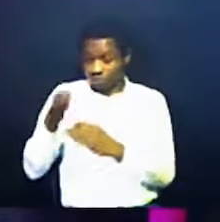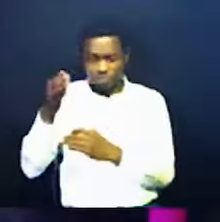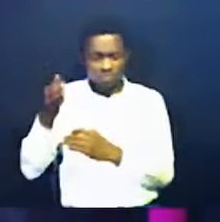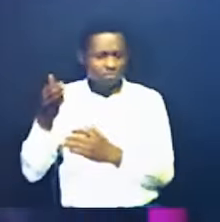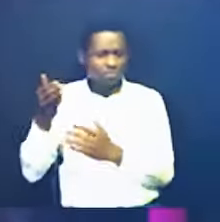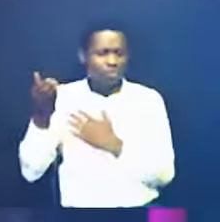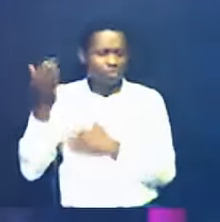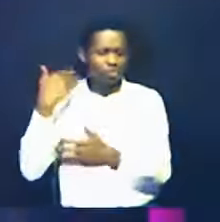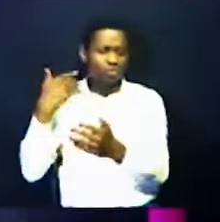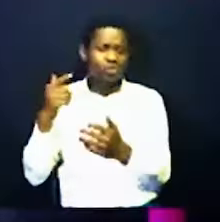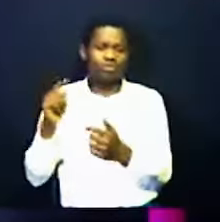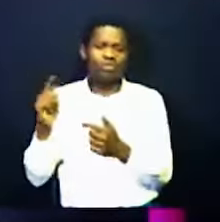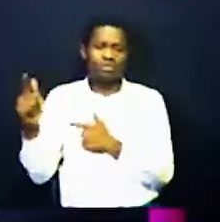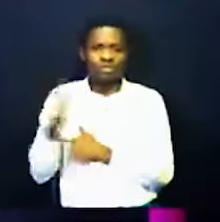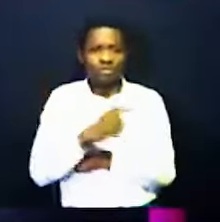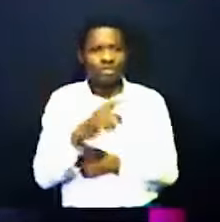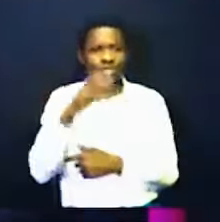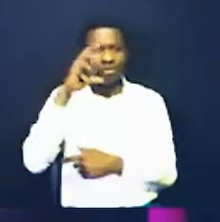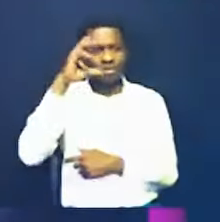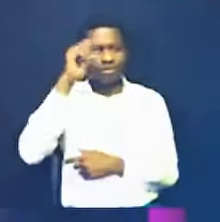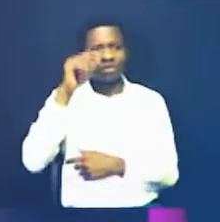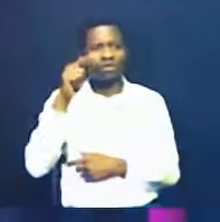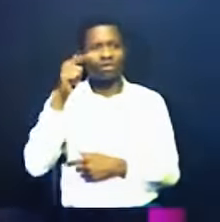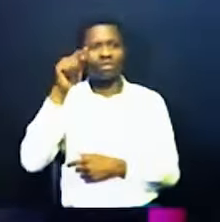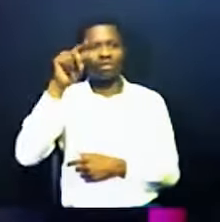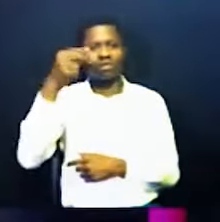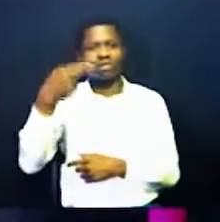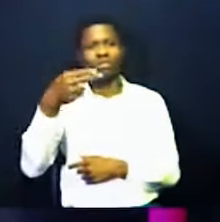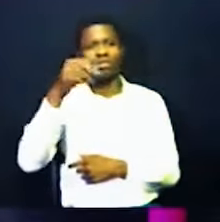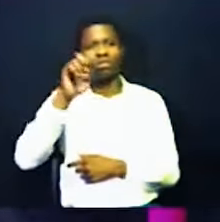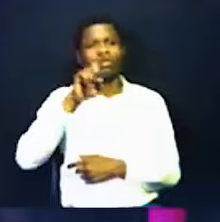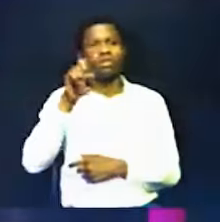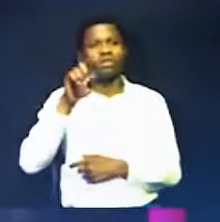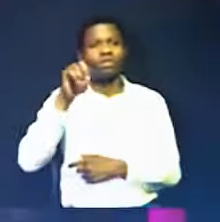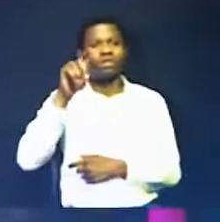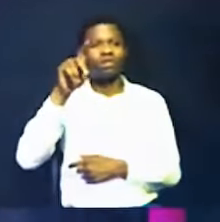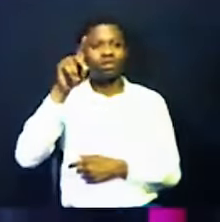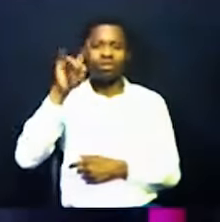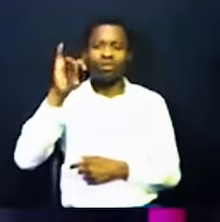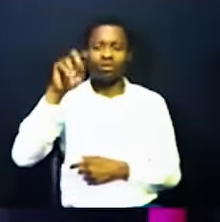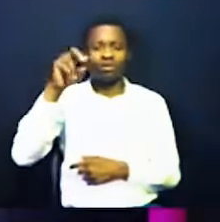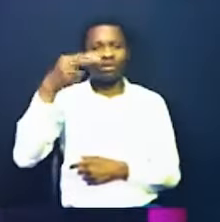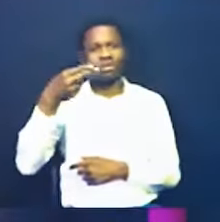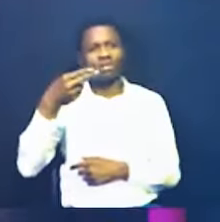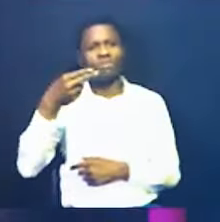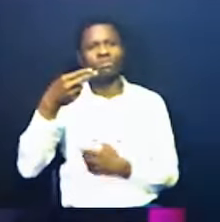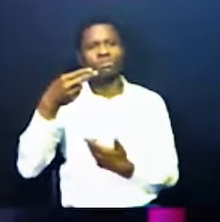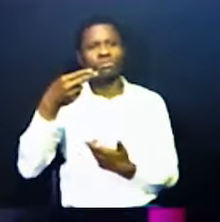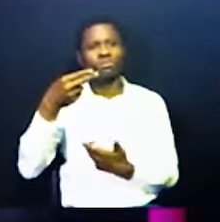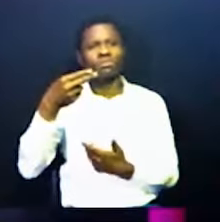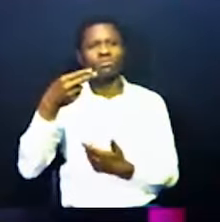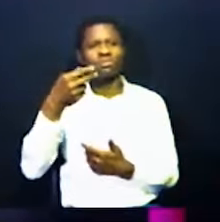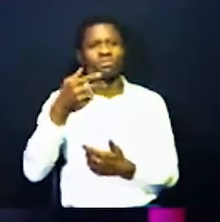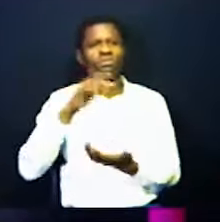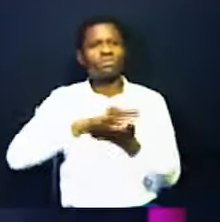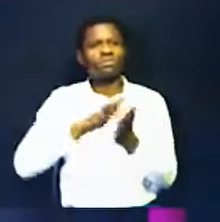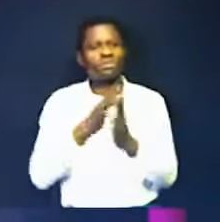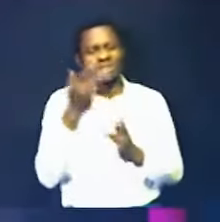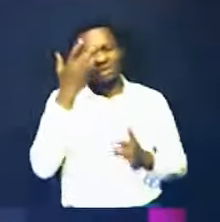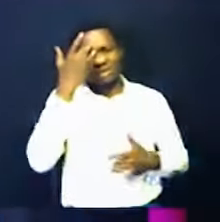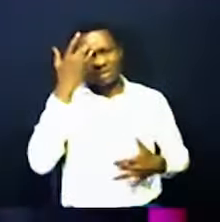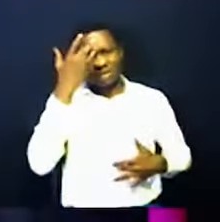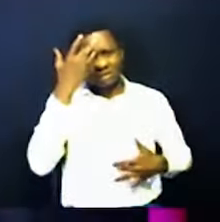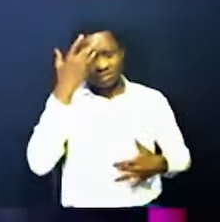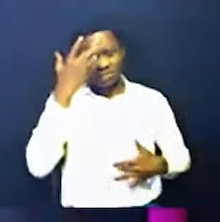prophet Isaiah, son of Amoz, went to him and said, "This is what the Lord says.